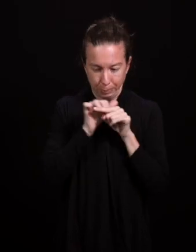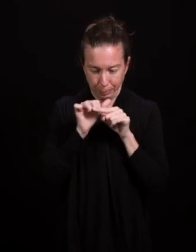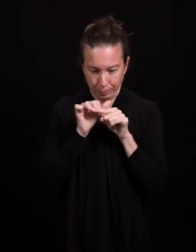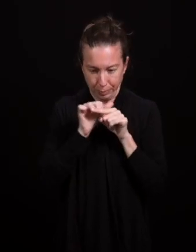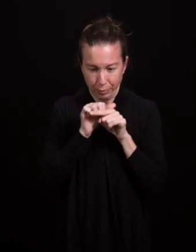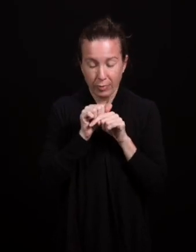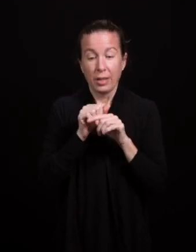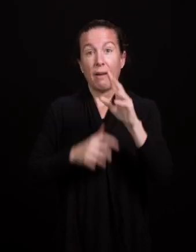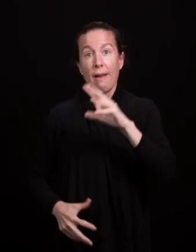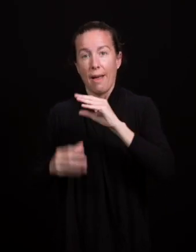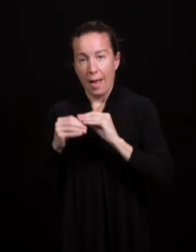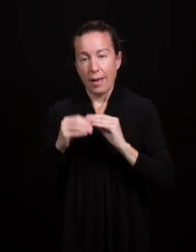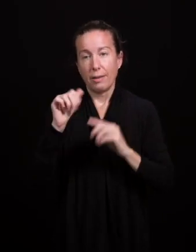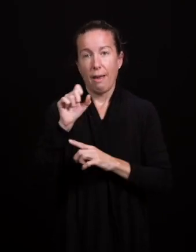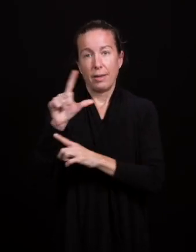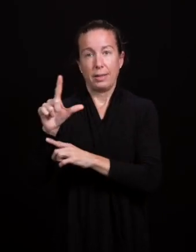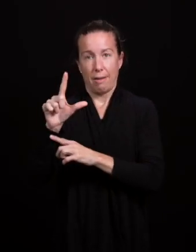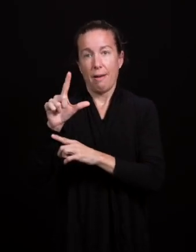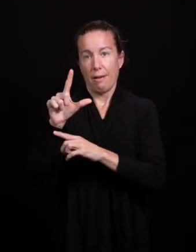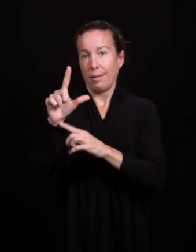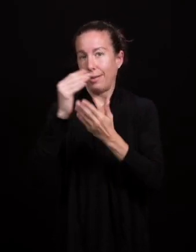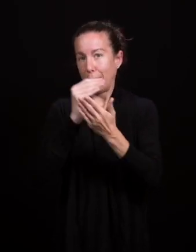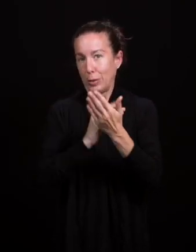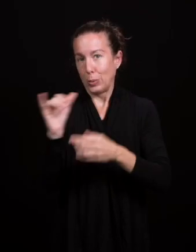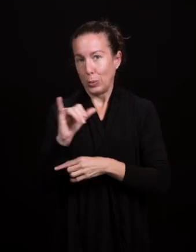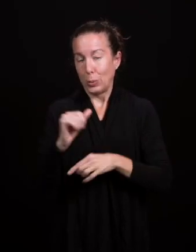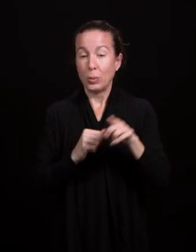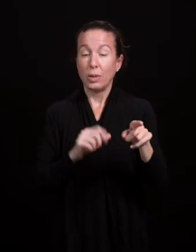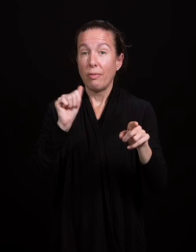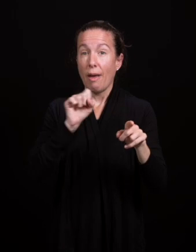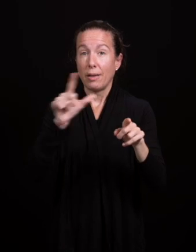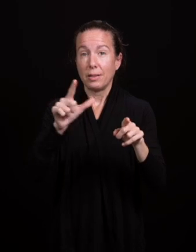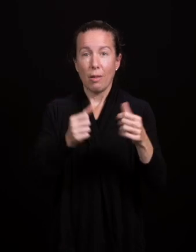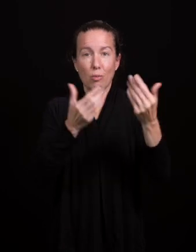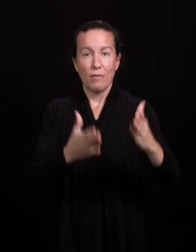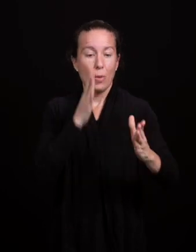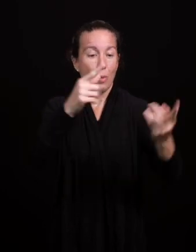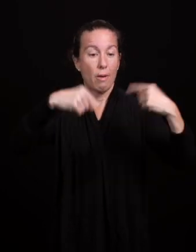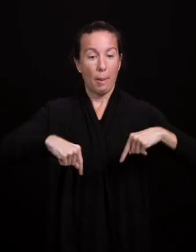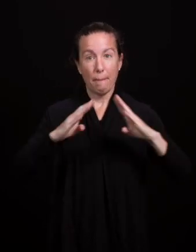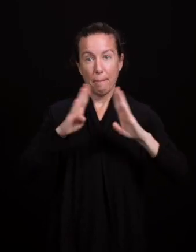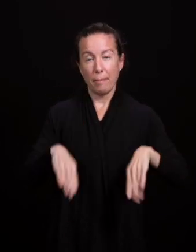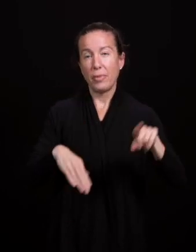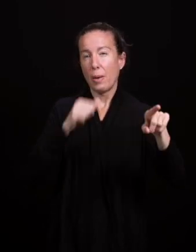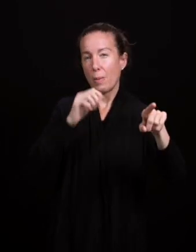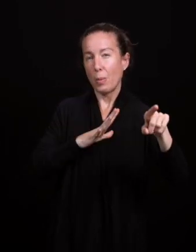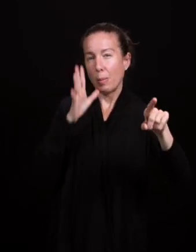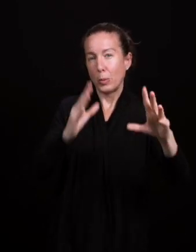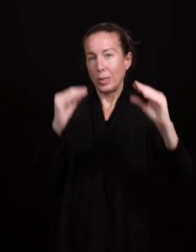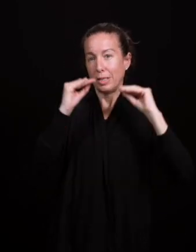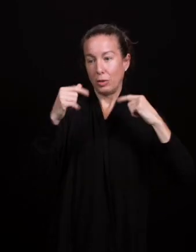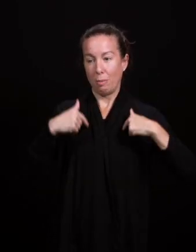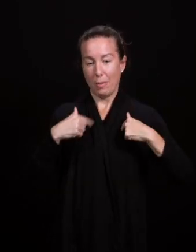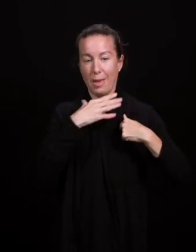with weekly ASL family sessions where our trainer would come into our home and she would teach not only Justin and